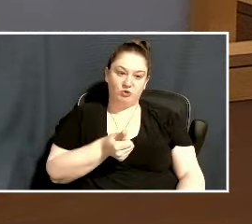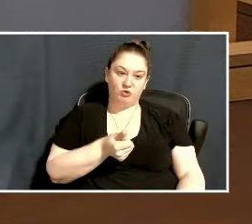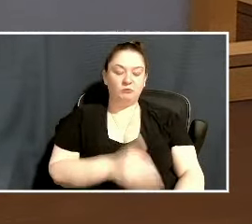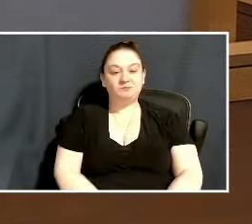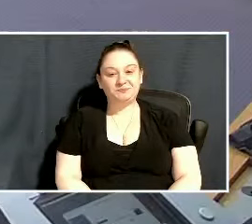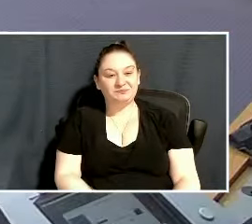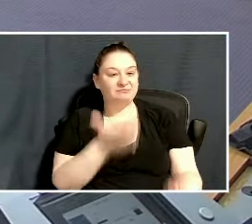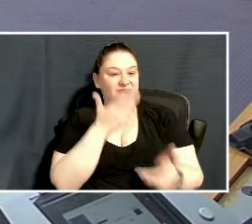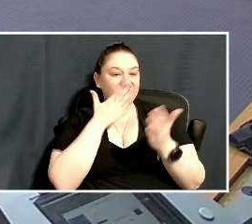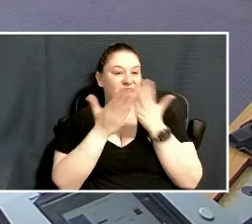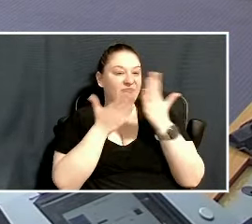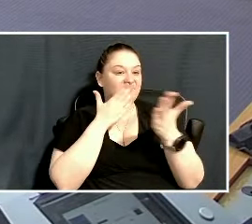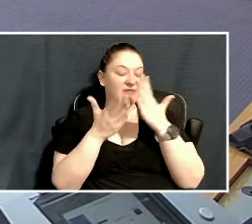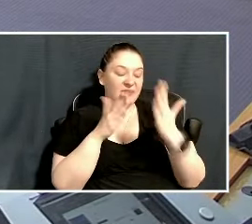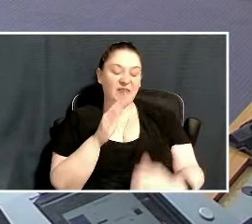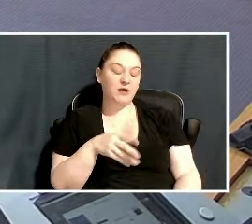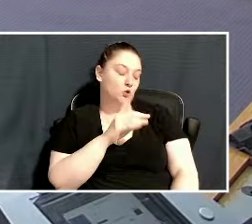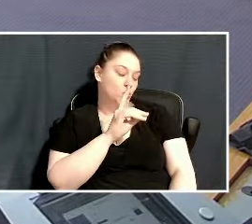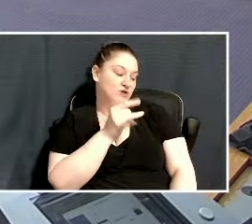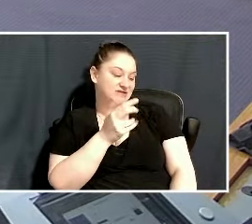go.